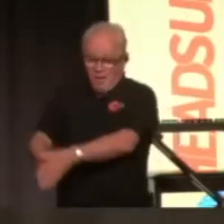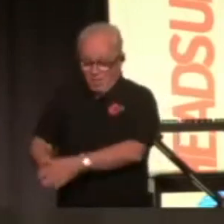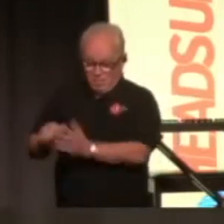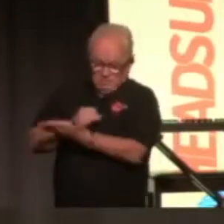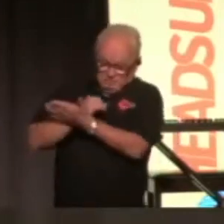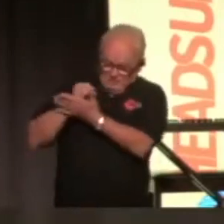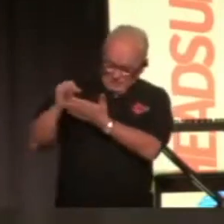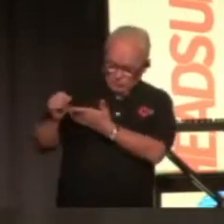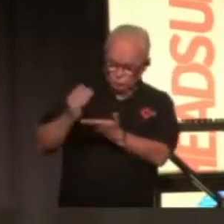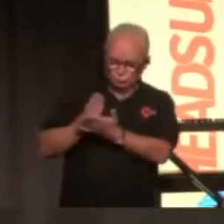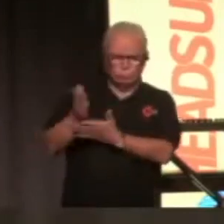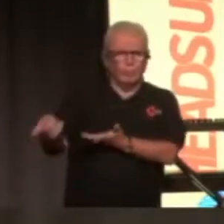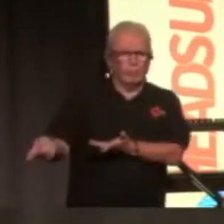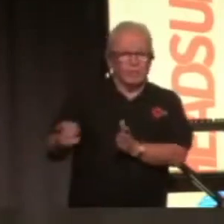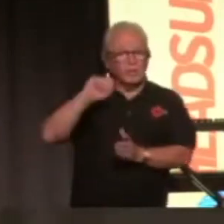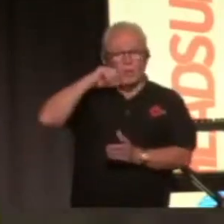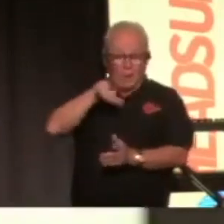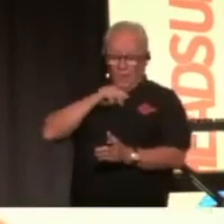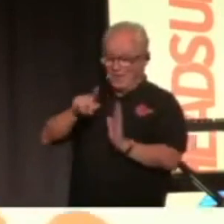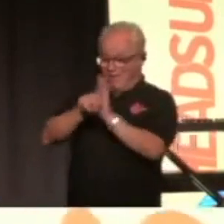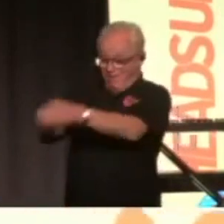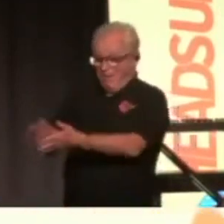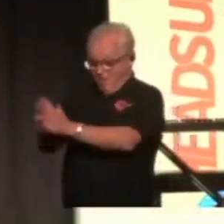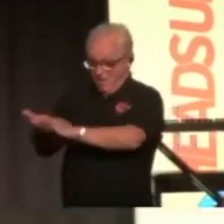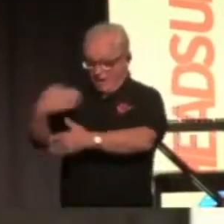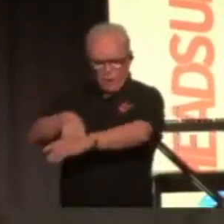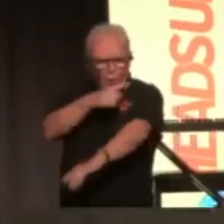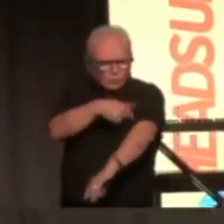knowing. That's how you're going to defeat him in the hospital.